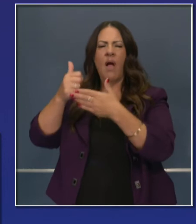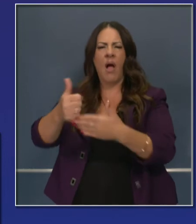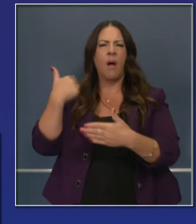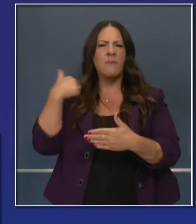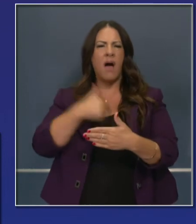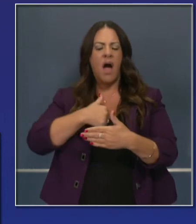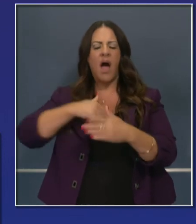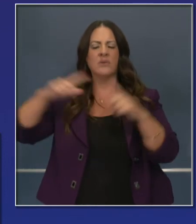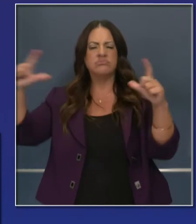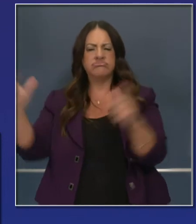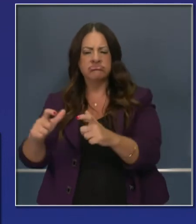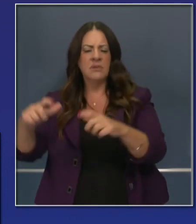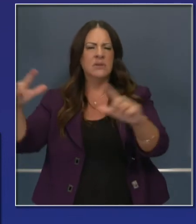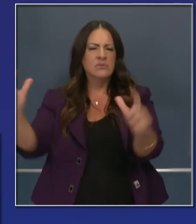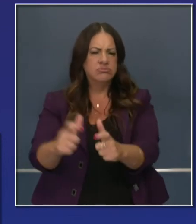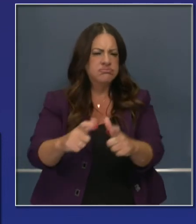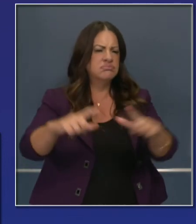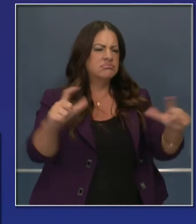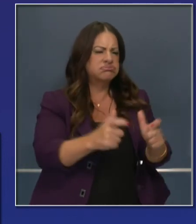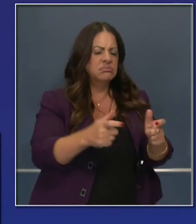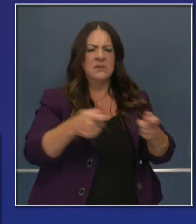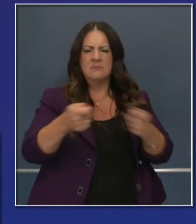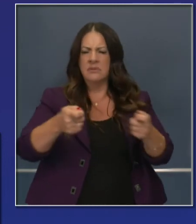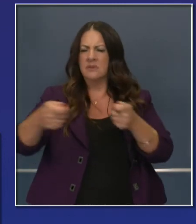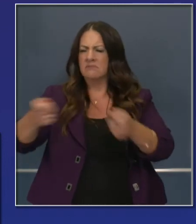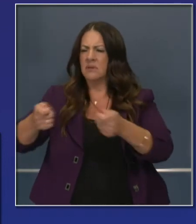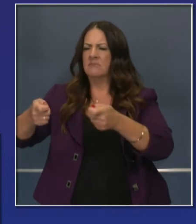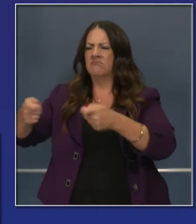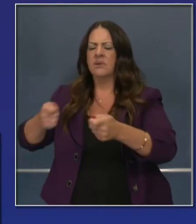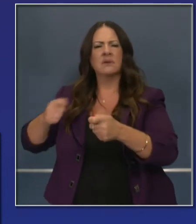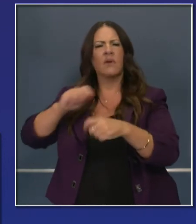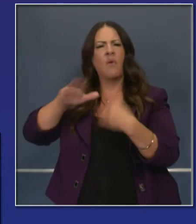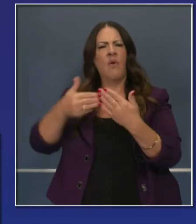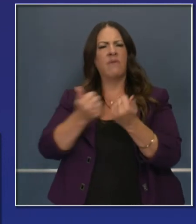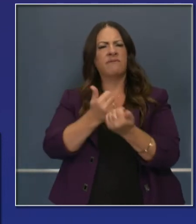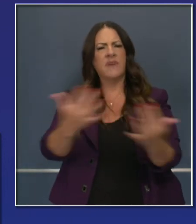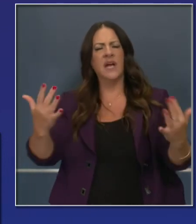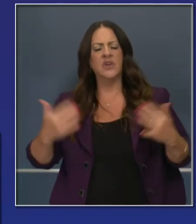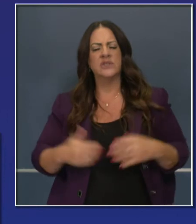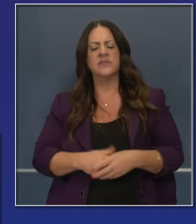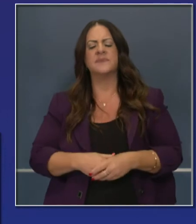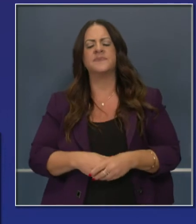again, fully operationalized in terms of the